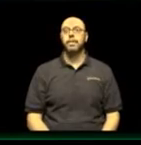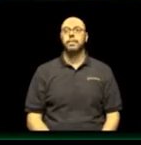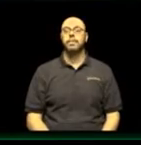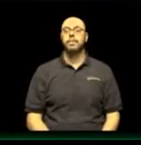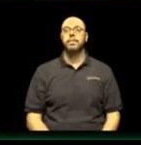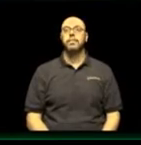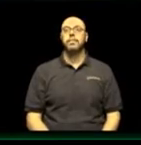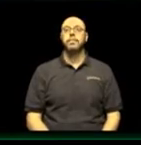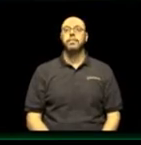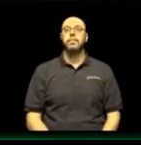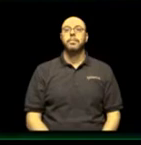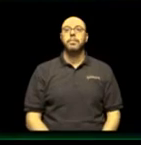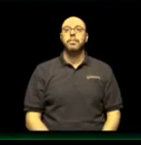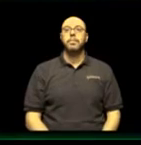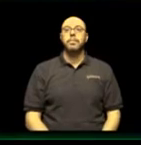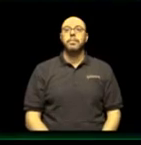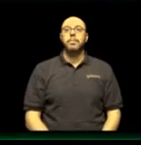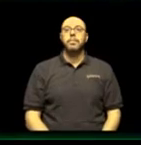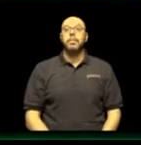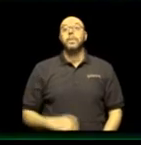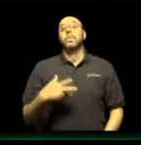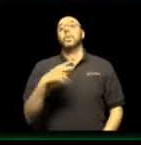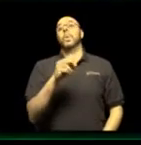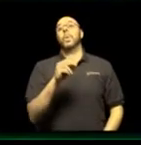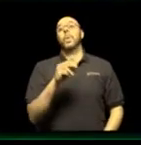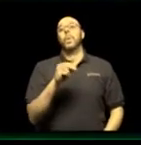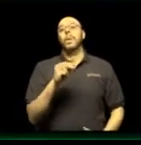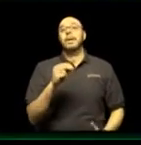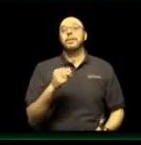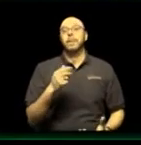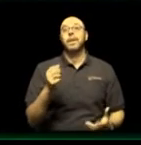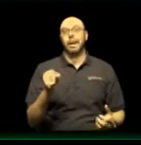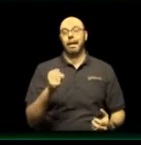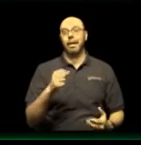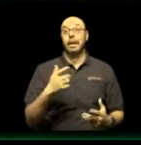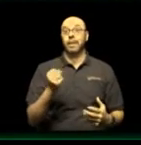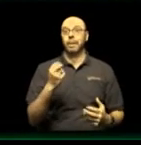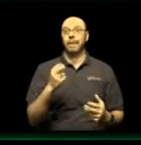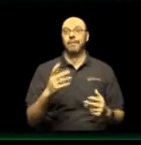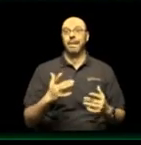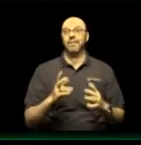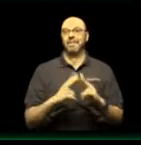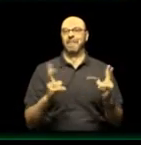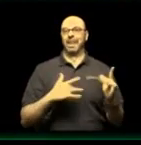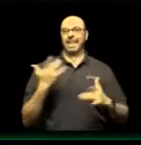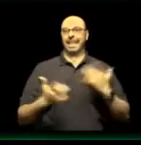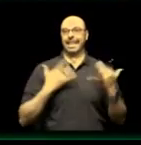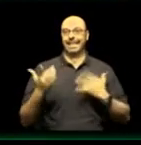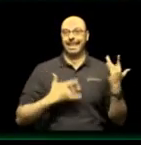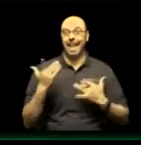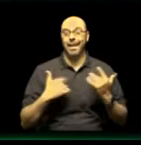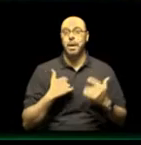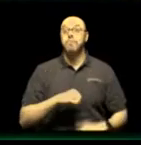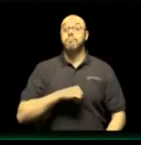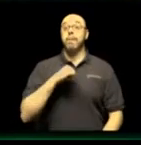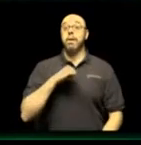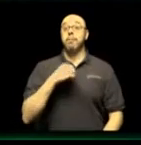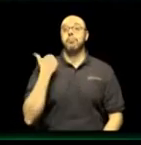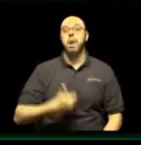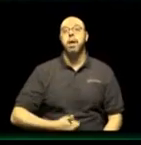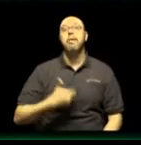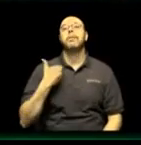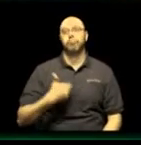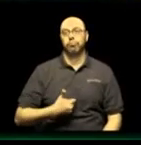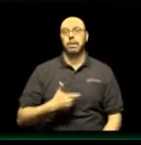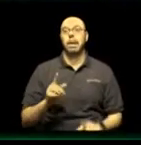you, or was he a little bit nervous? He was encouraging? No, he was very excited. He's very proud of me